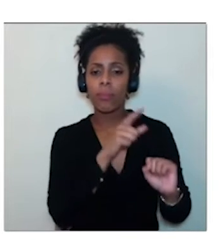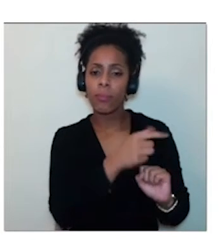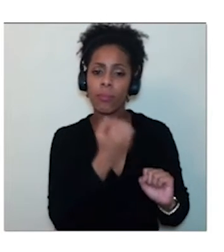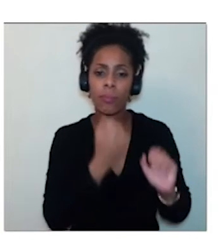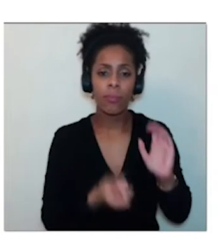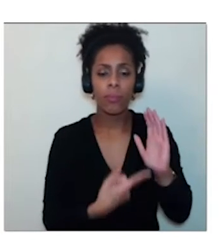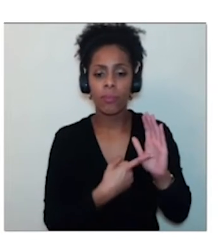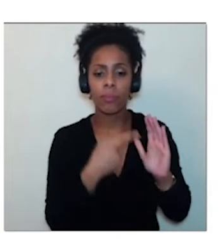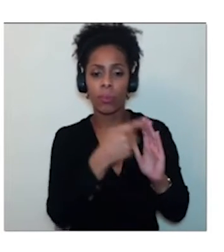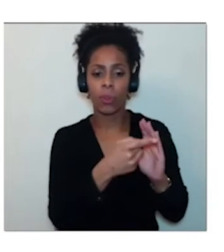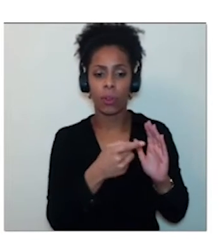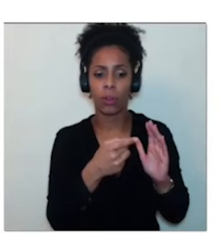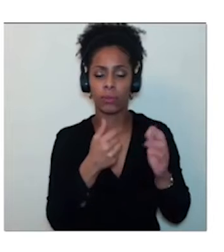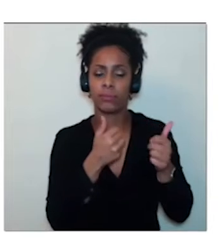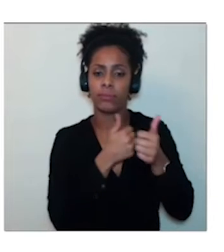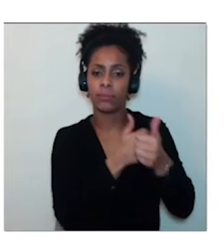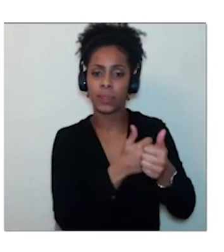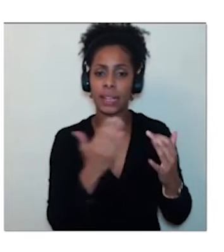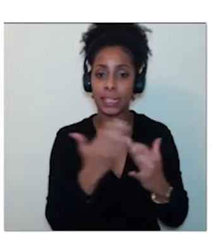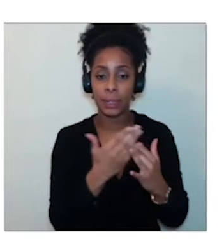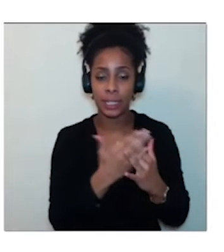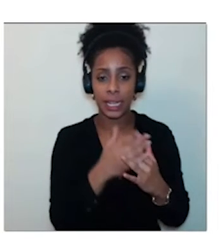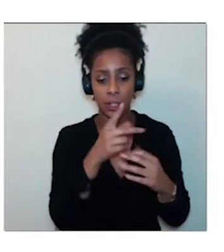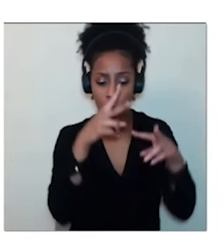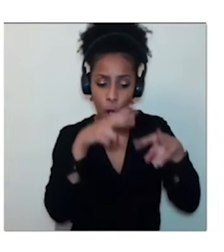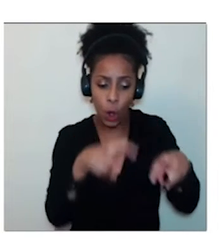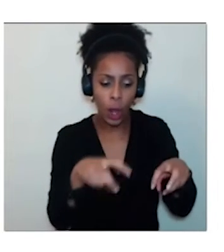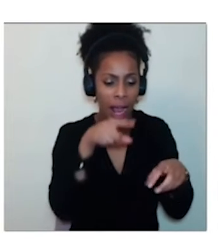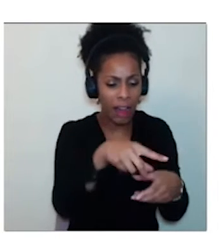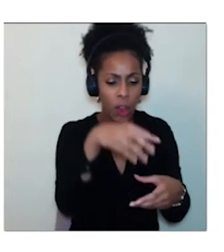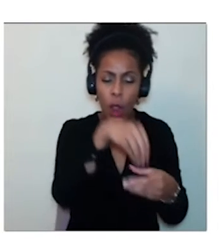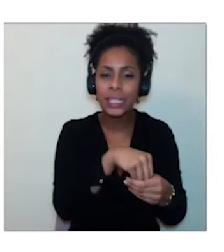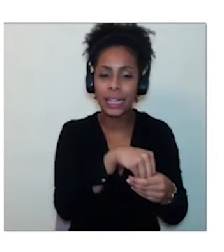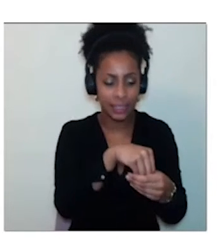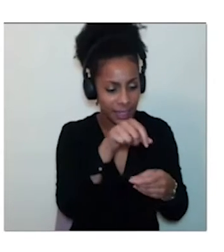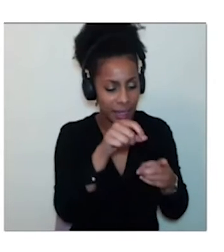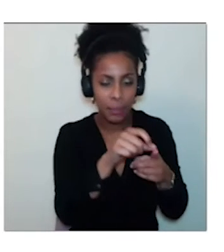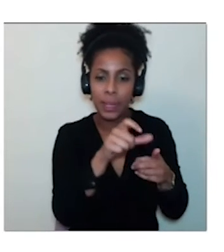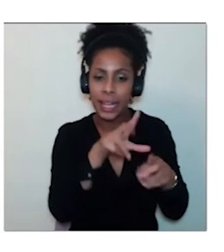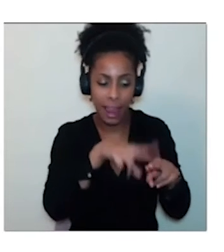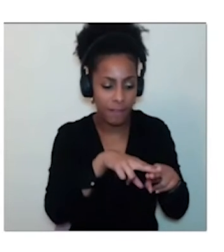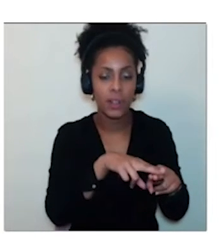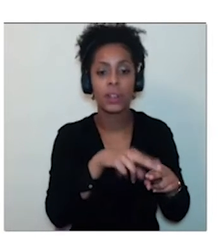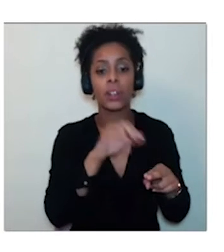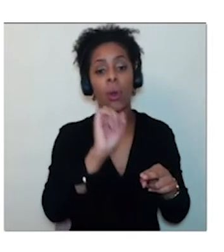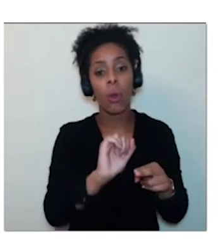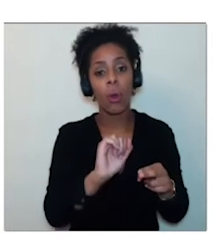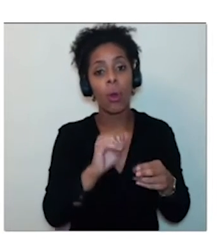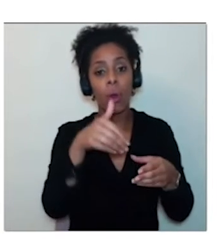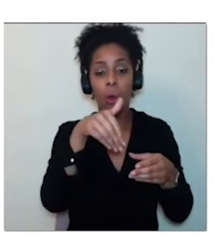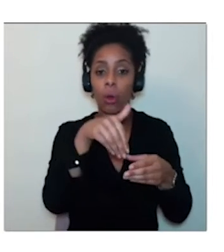of content in a PDF document, independently of the content's appearance or layout through